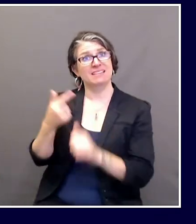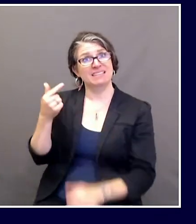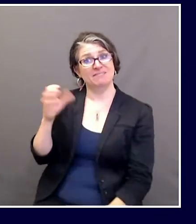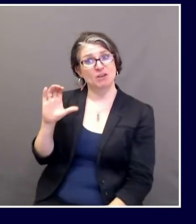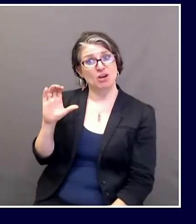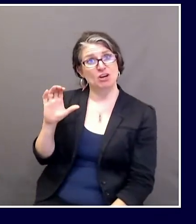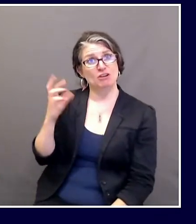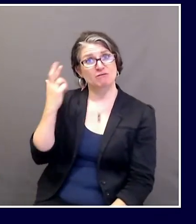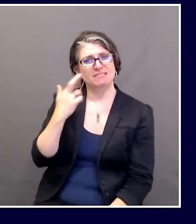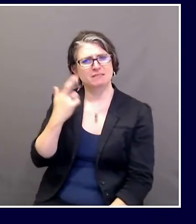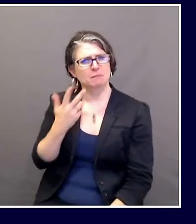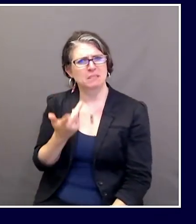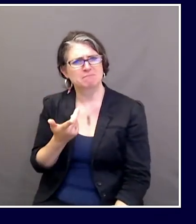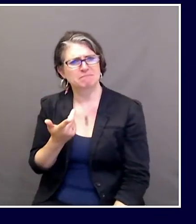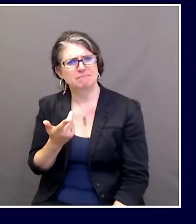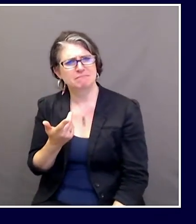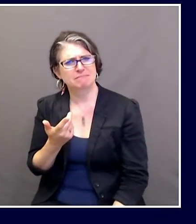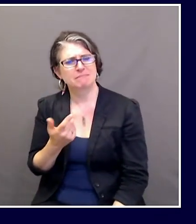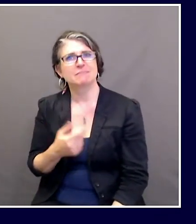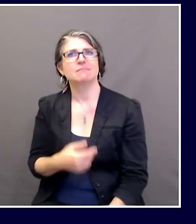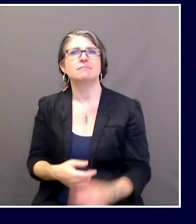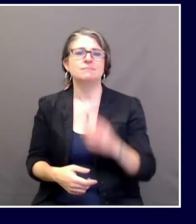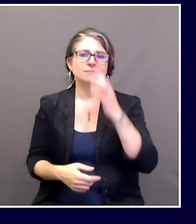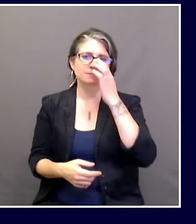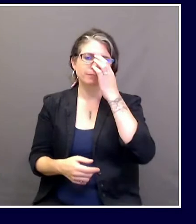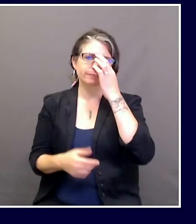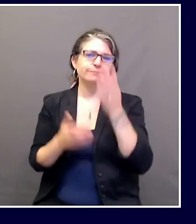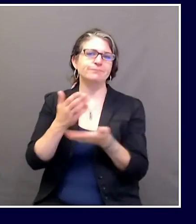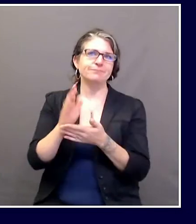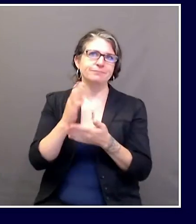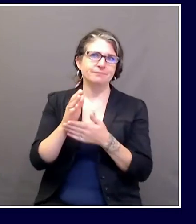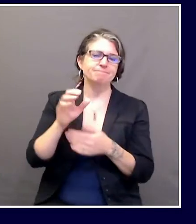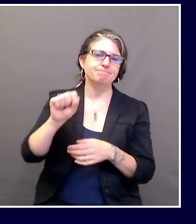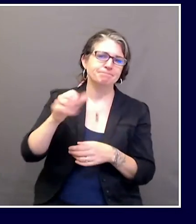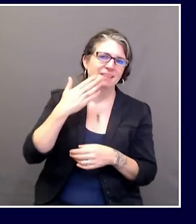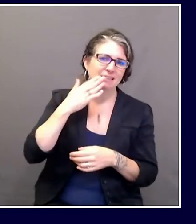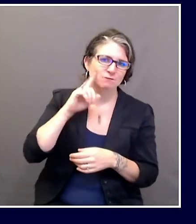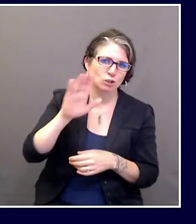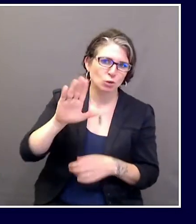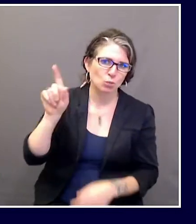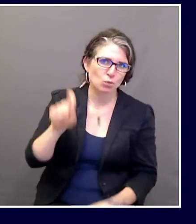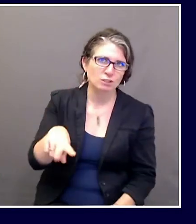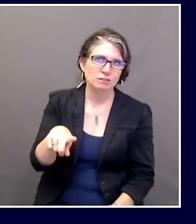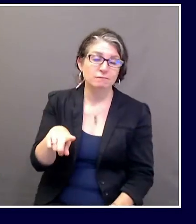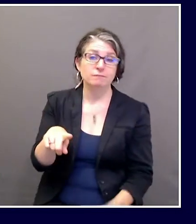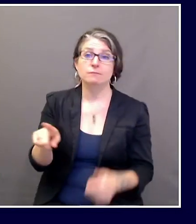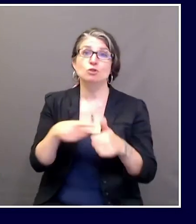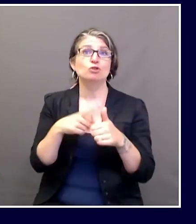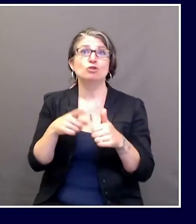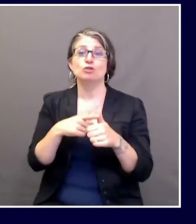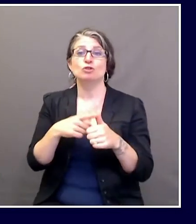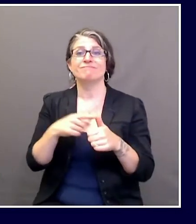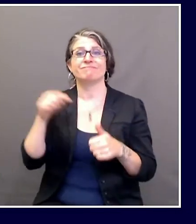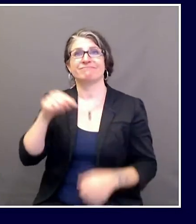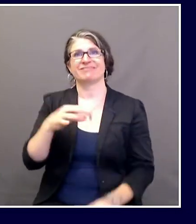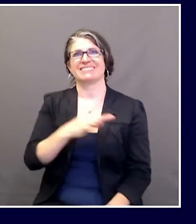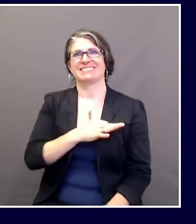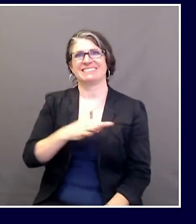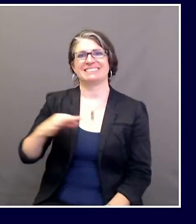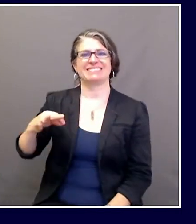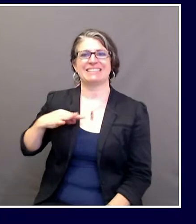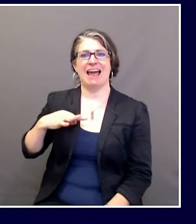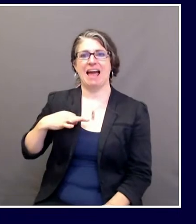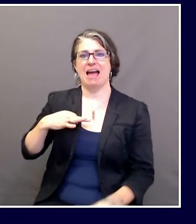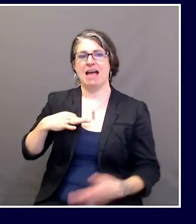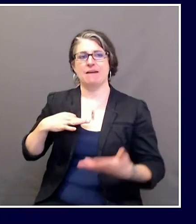Sure, Megan. There are 3 elements of this. Element number 1 is for the employees, first and foremost. We want to make sure that those who